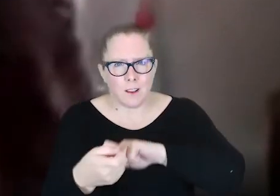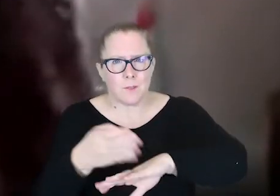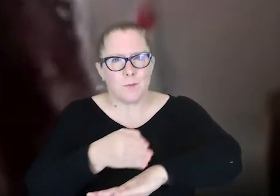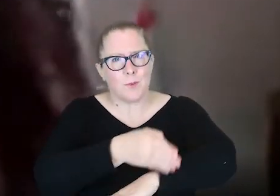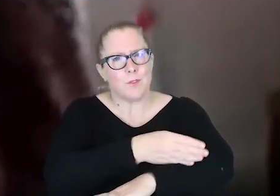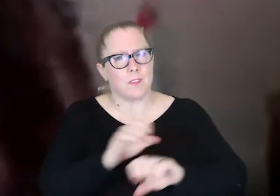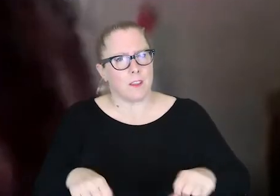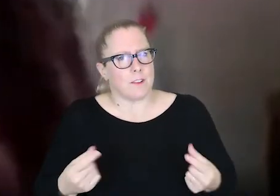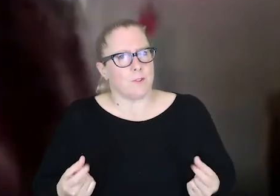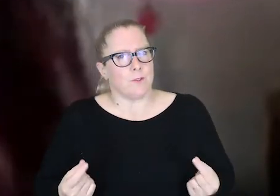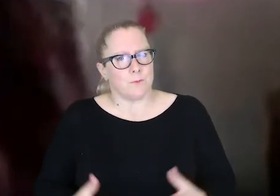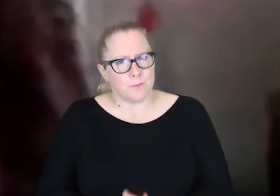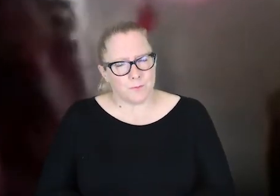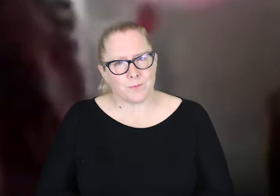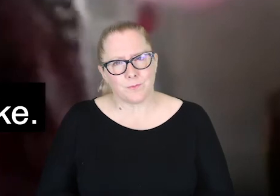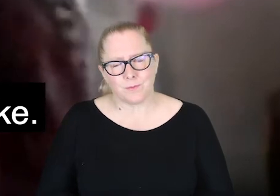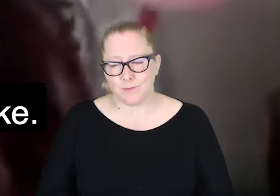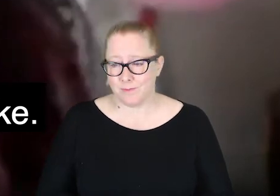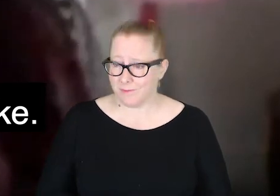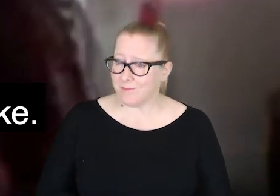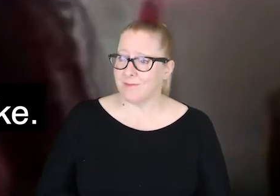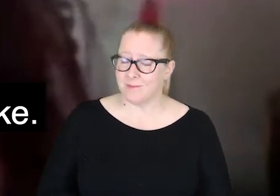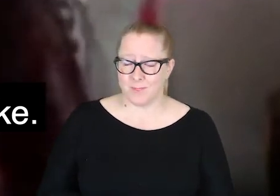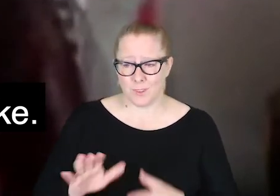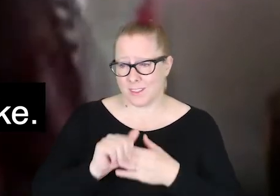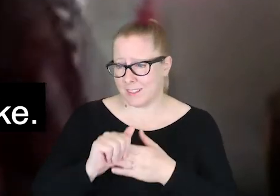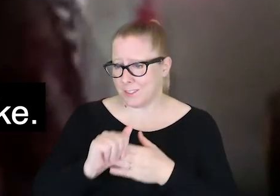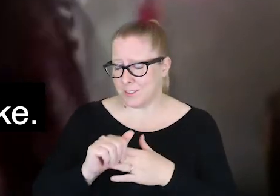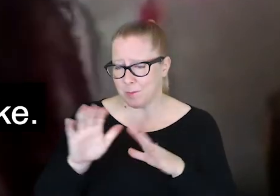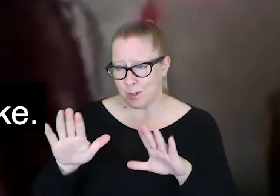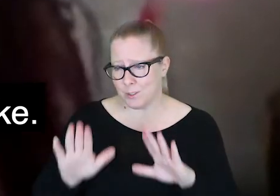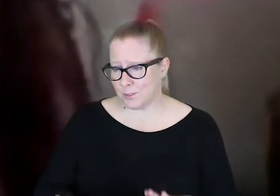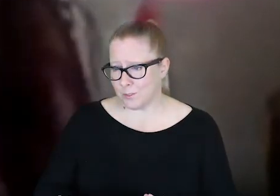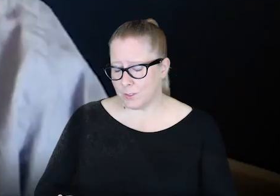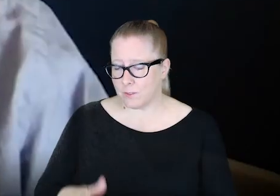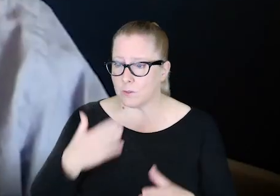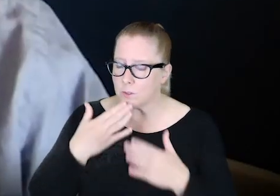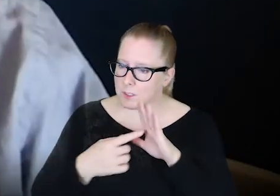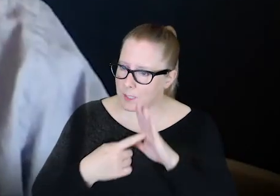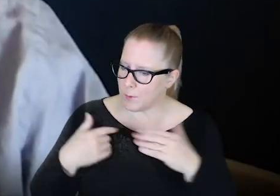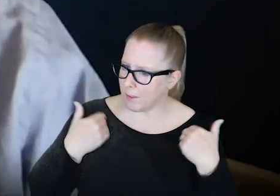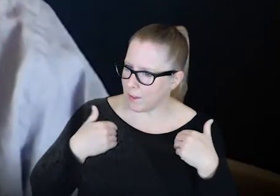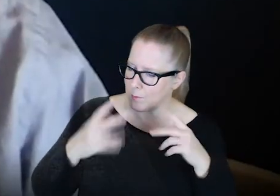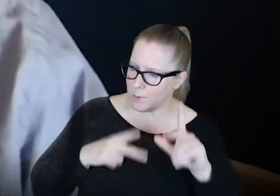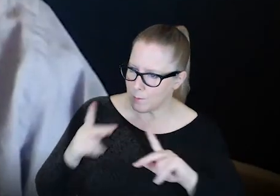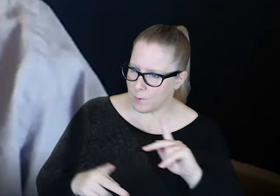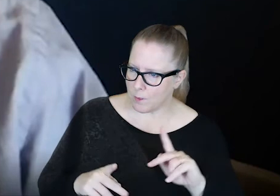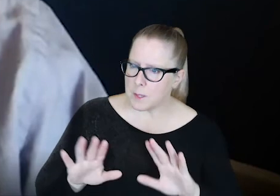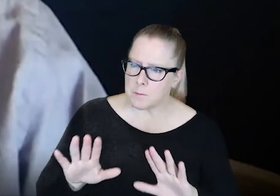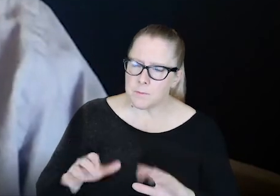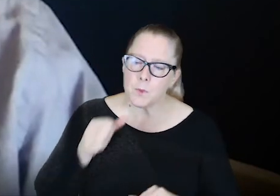of them are there, but it's really important to see what kind of change they can bring. Your